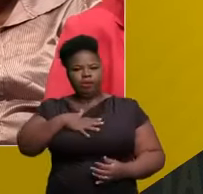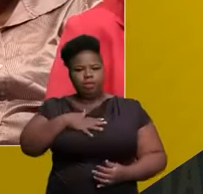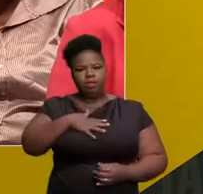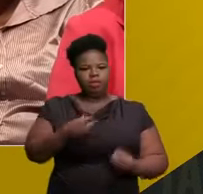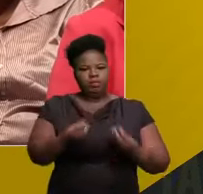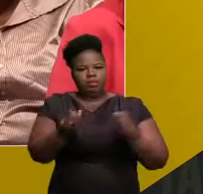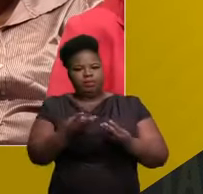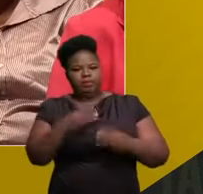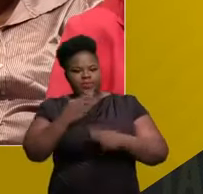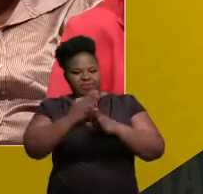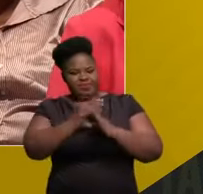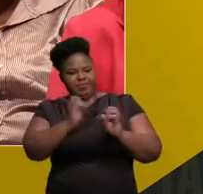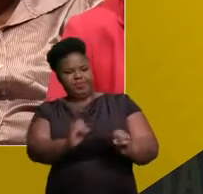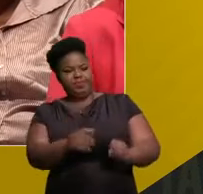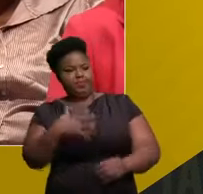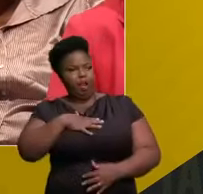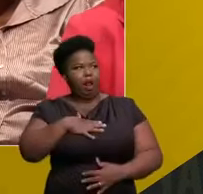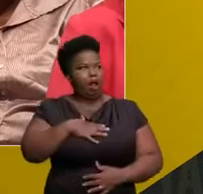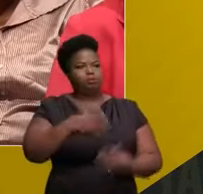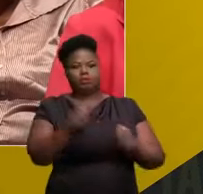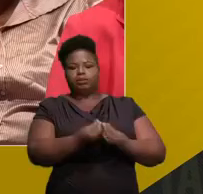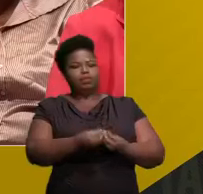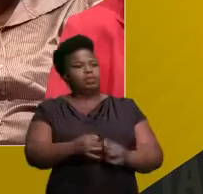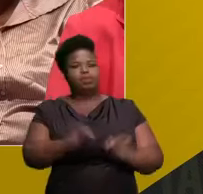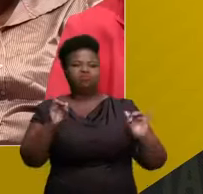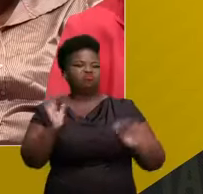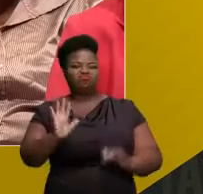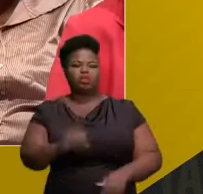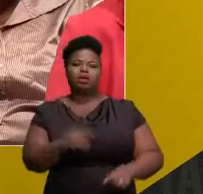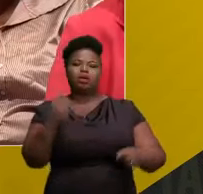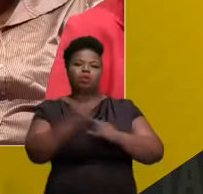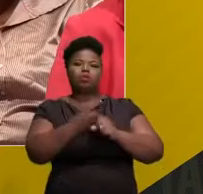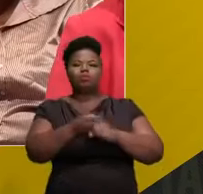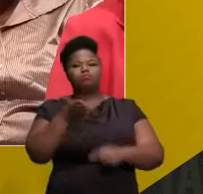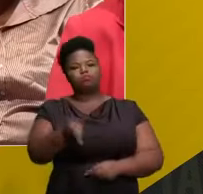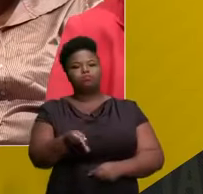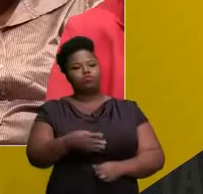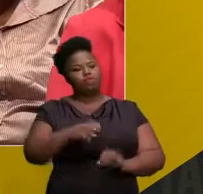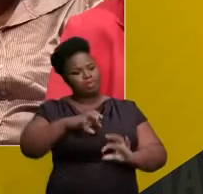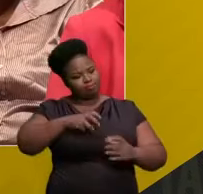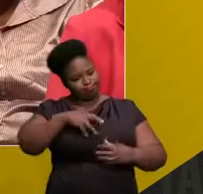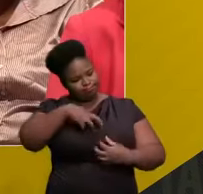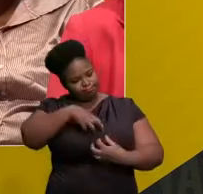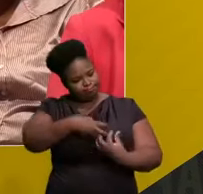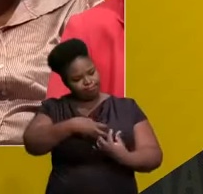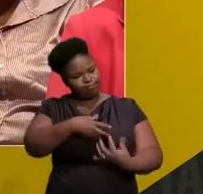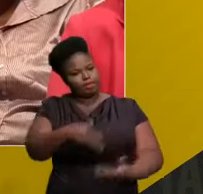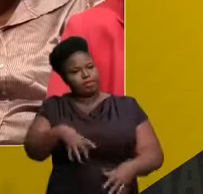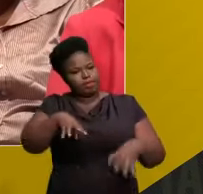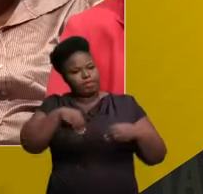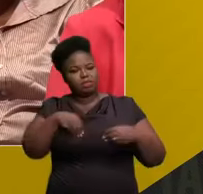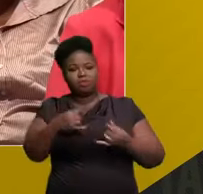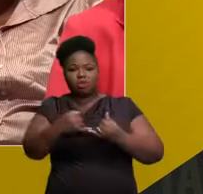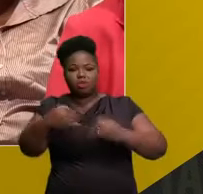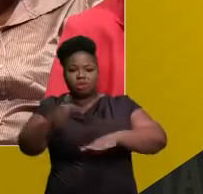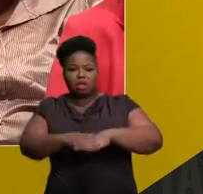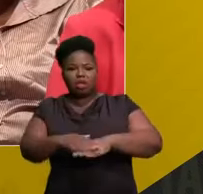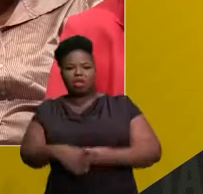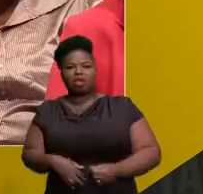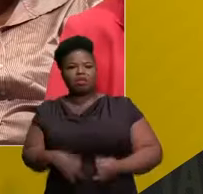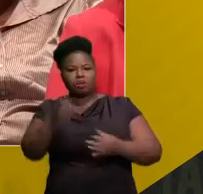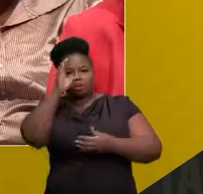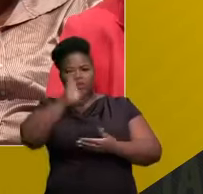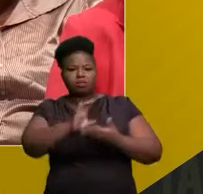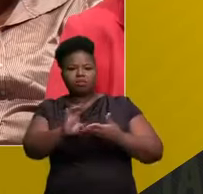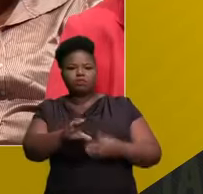the time, now we feel like, oh my gosh, no guys, it's been here, embrace it. Whatever you're doing, there's online courses for coding, there's